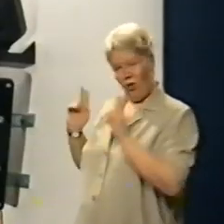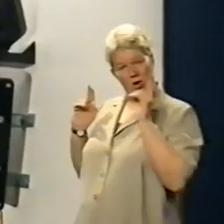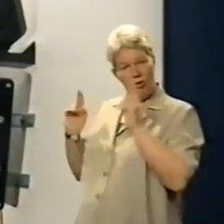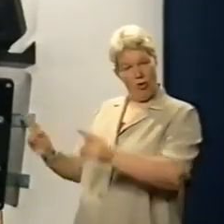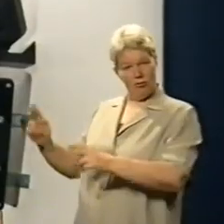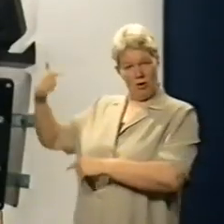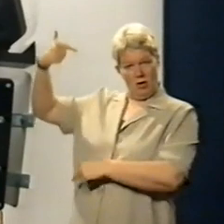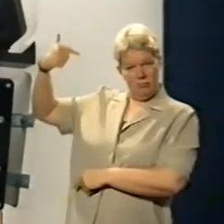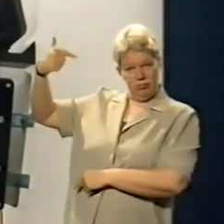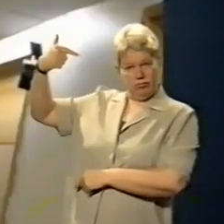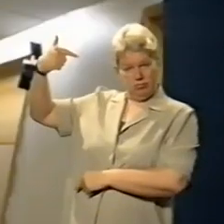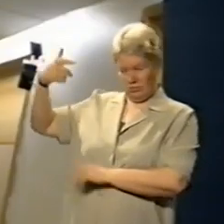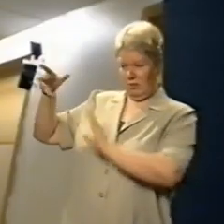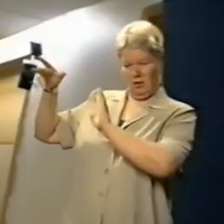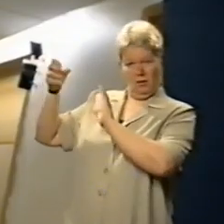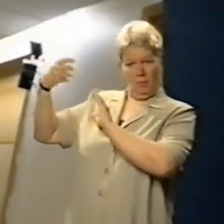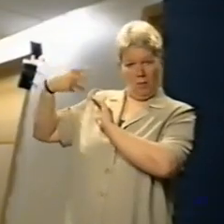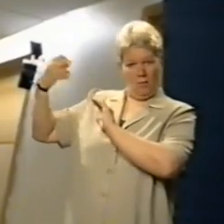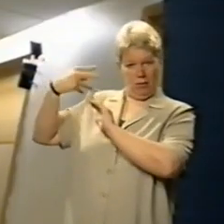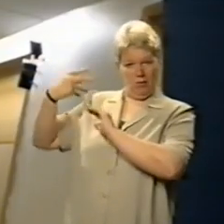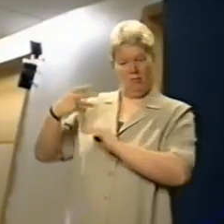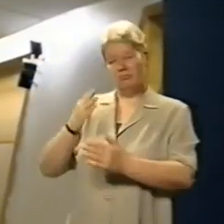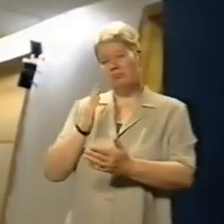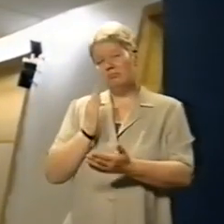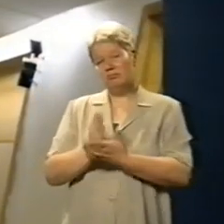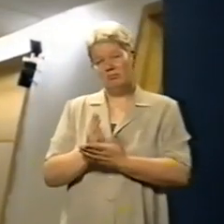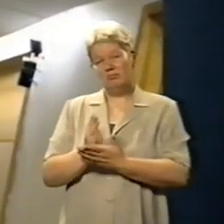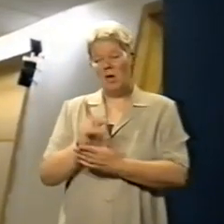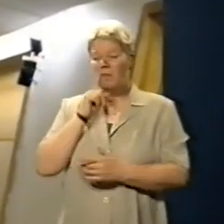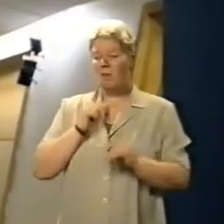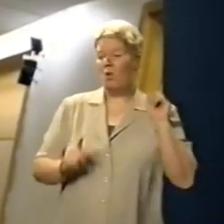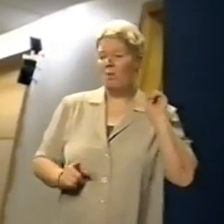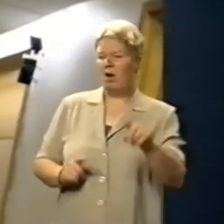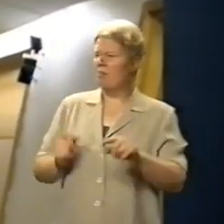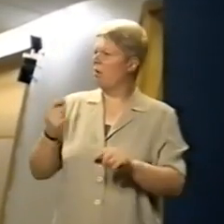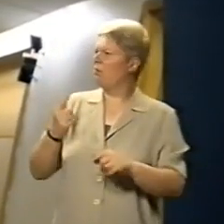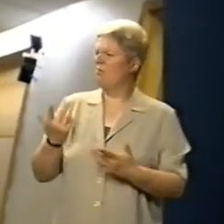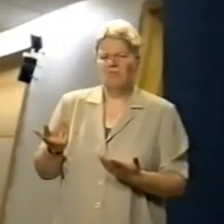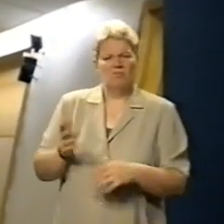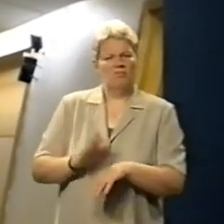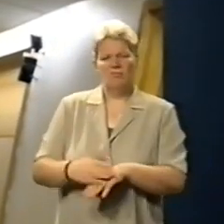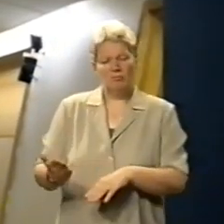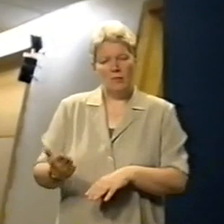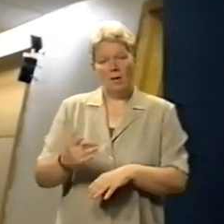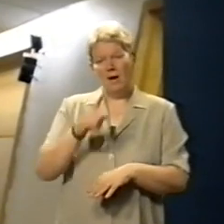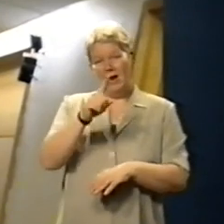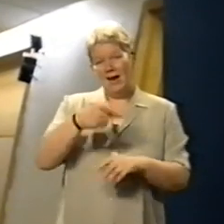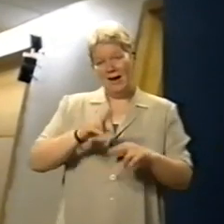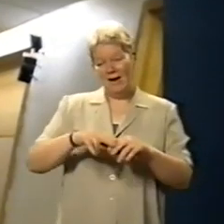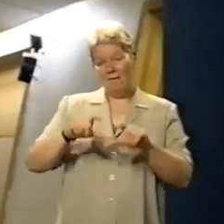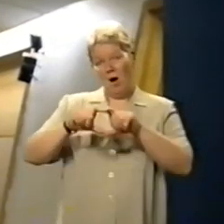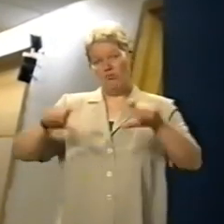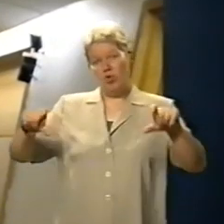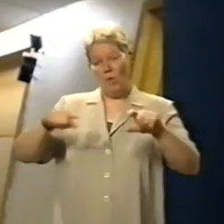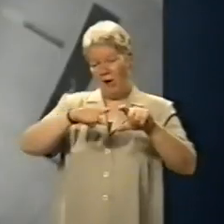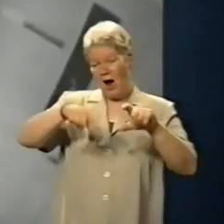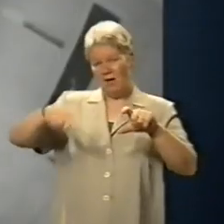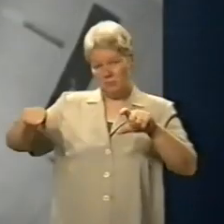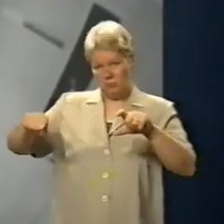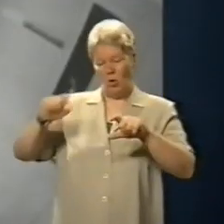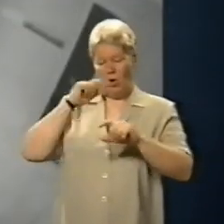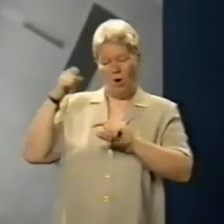beside it to make the sound. And with a narrowband sound, when people walk past the camera, they may hear the sound, but they won't know where it's coming